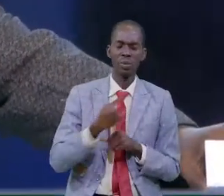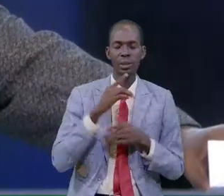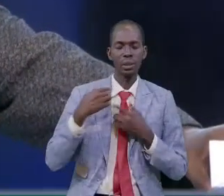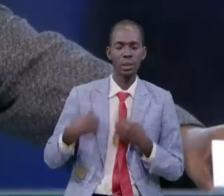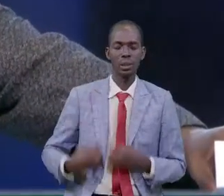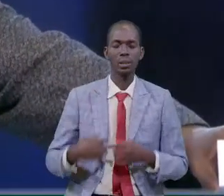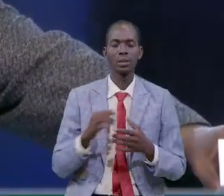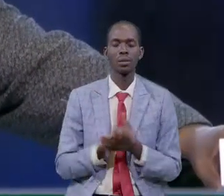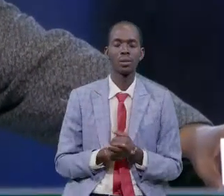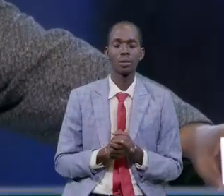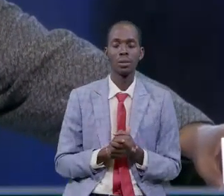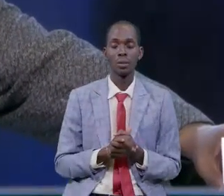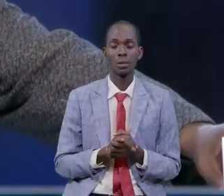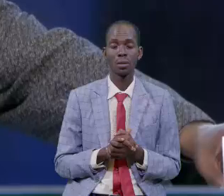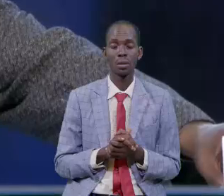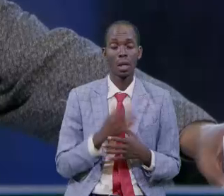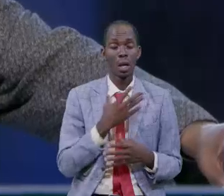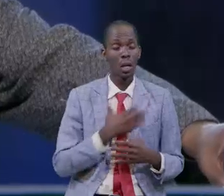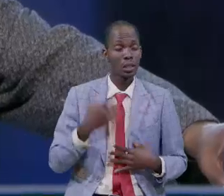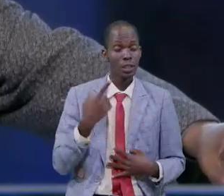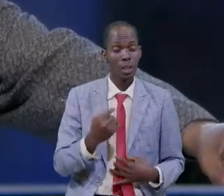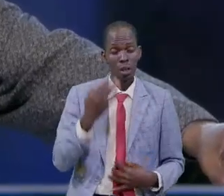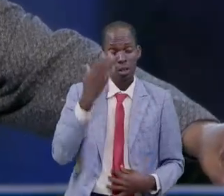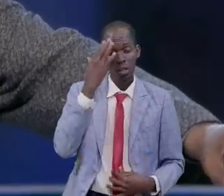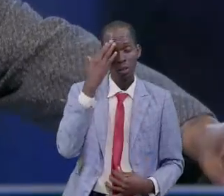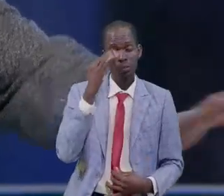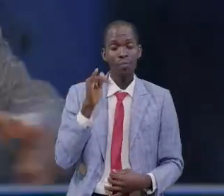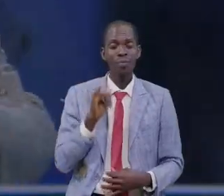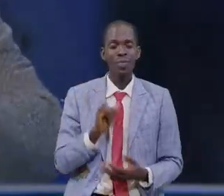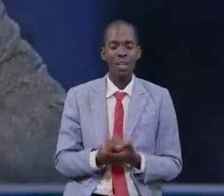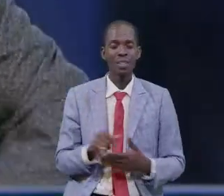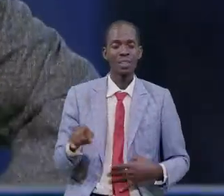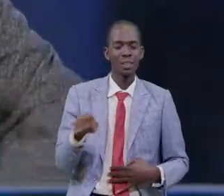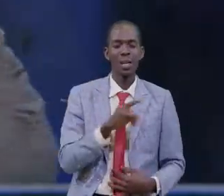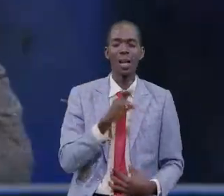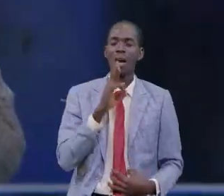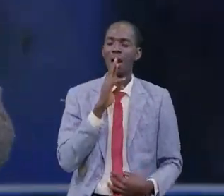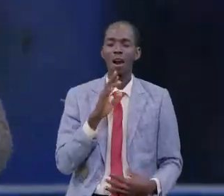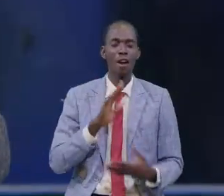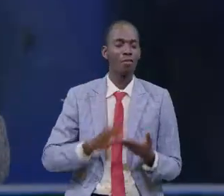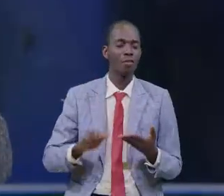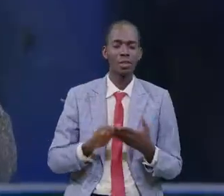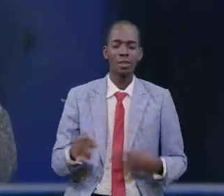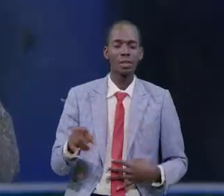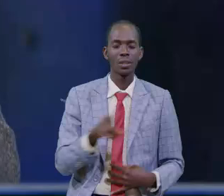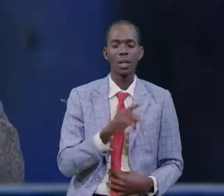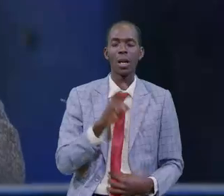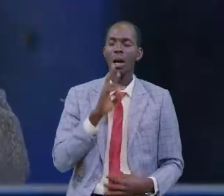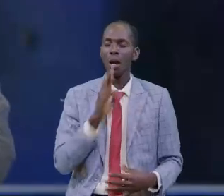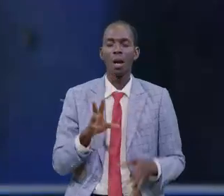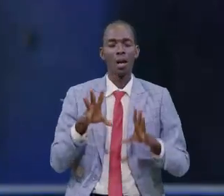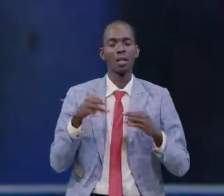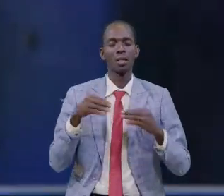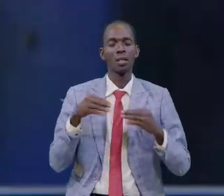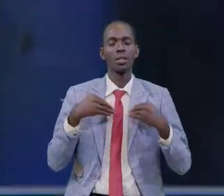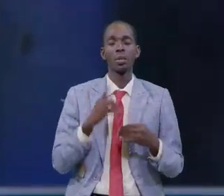And the knowledge that they are forgiven, they are received. And you are not pushing any prodigal